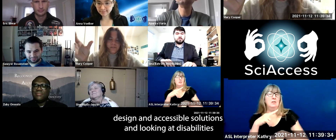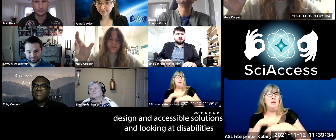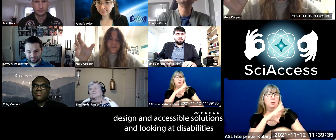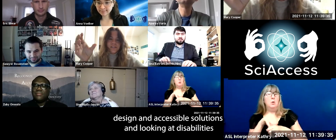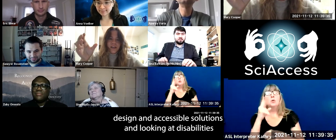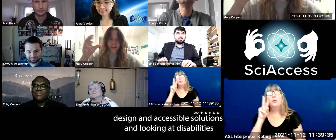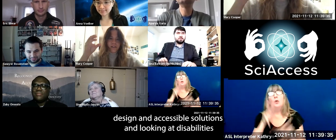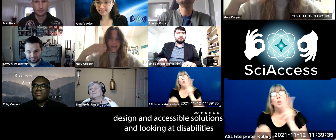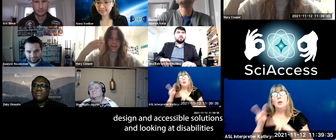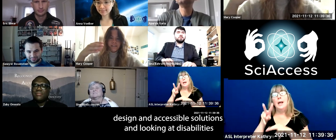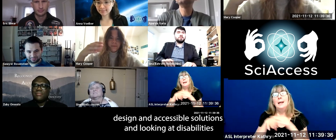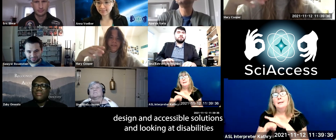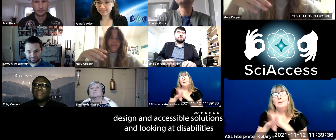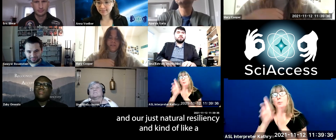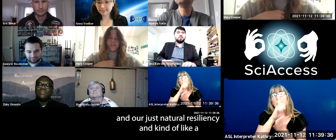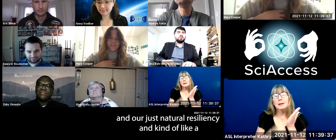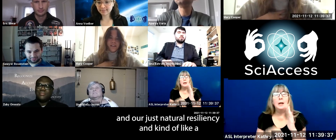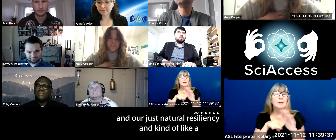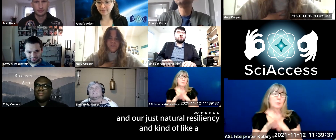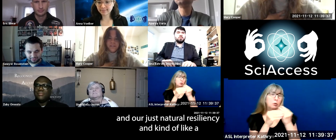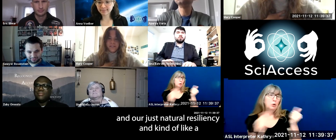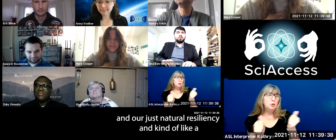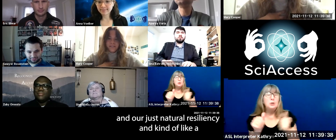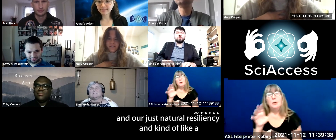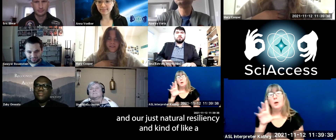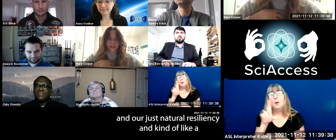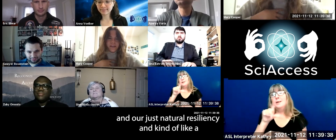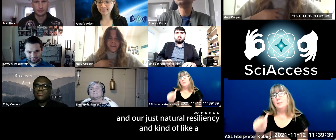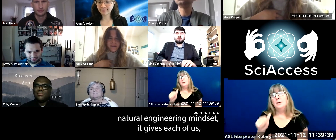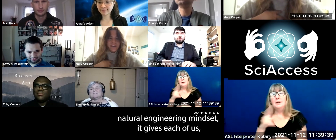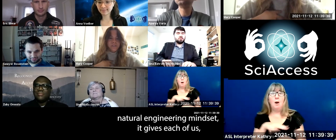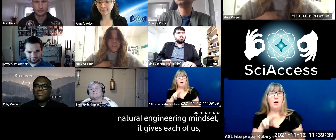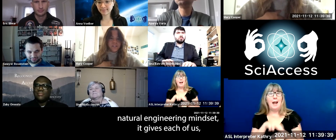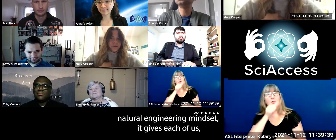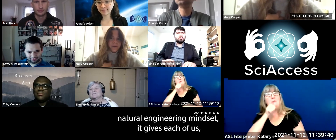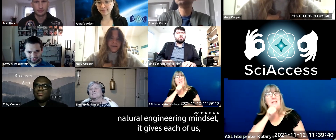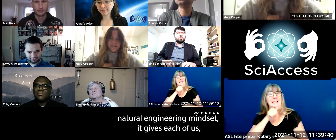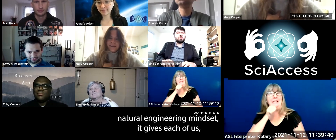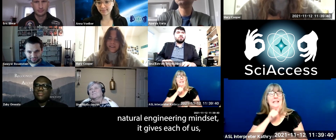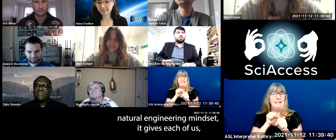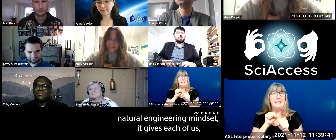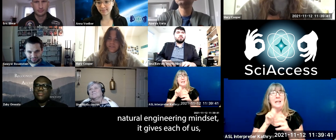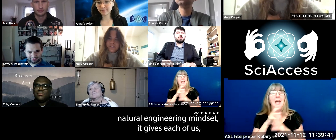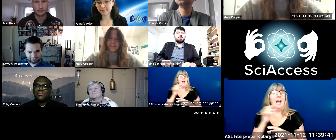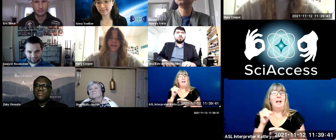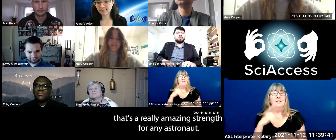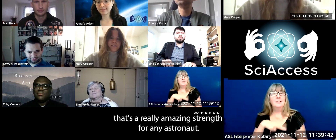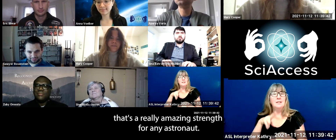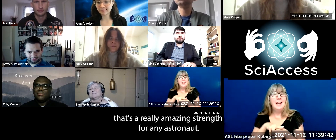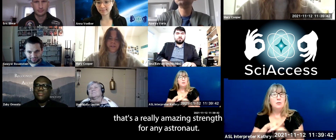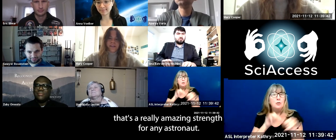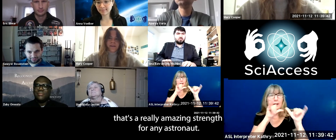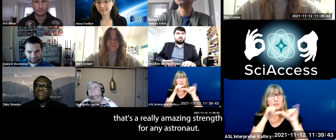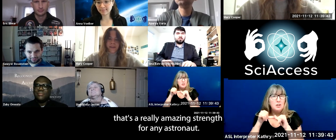accessible solutions and looking at disabilities and our just natural resiliency and kind of like a natural engineering mindset it gives each of us, that's